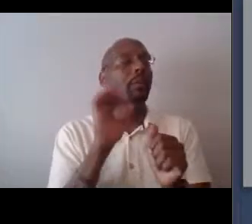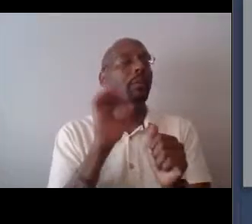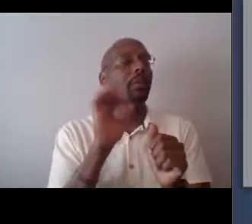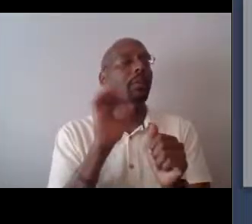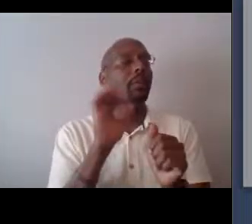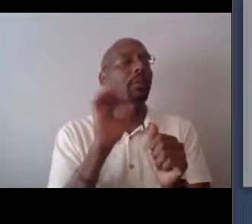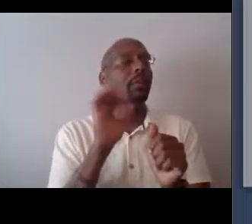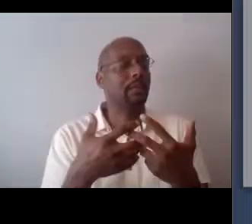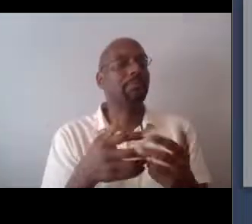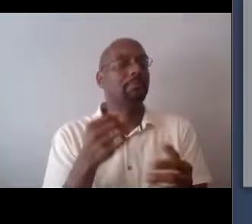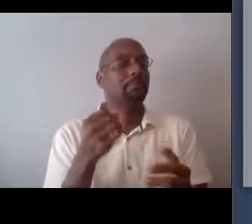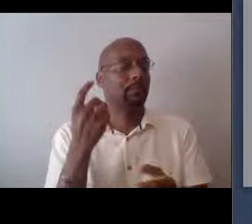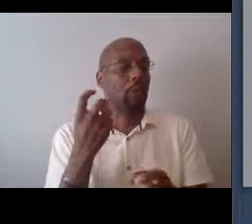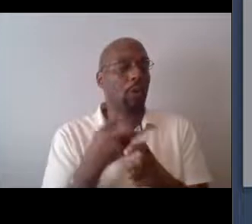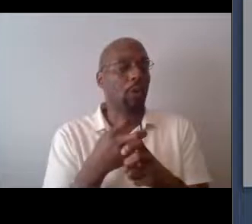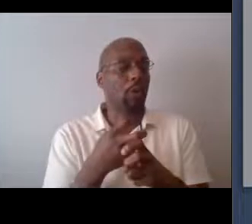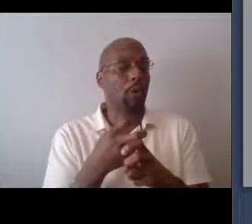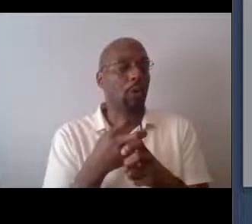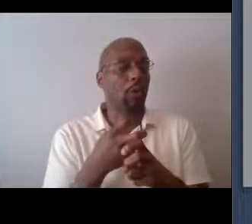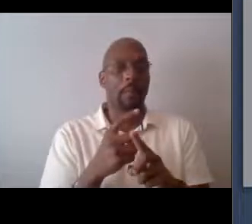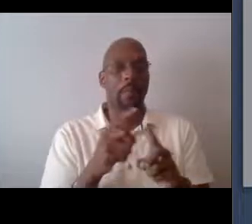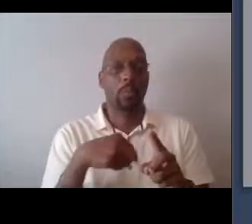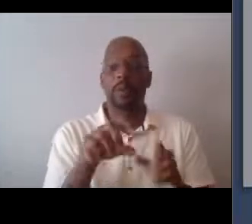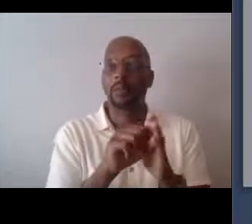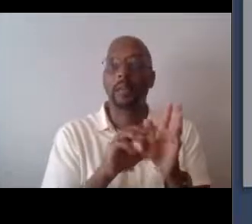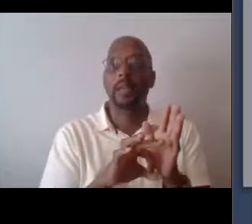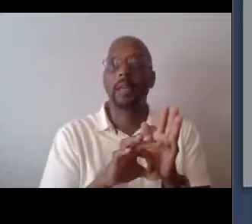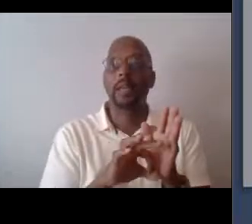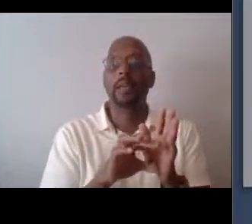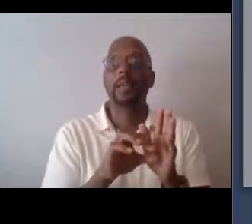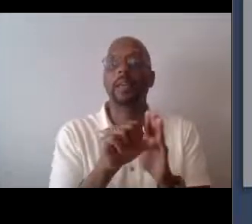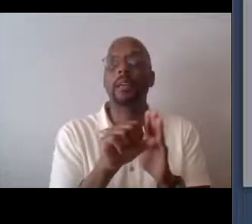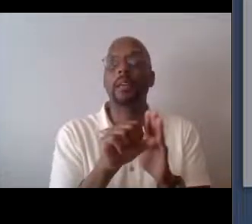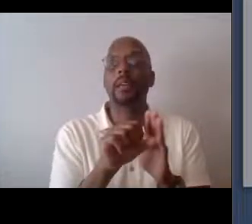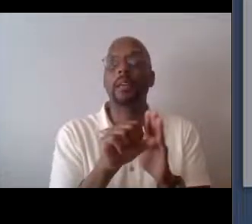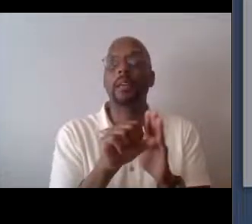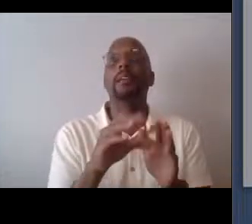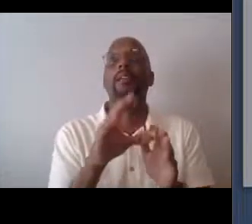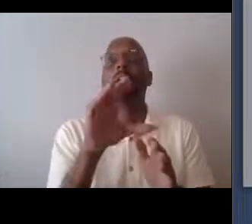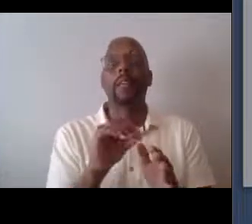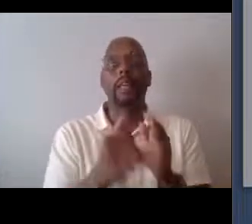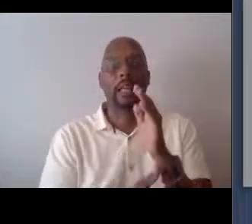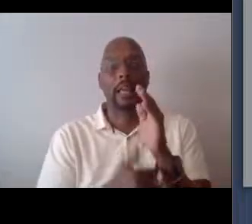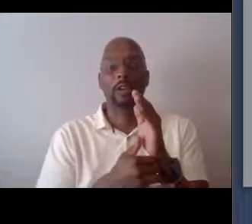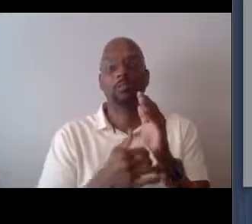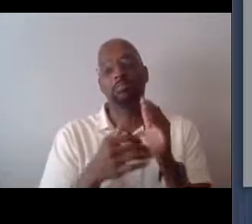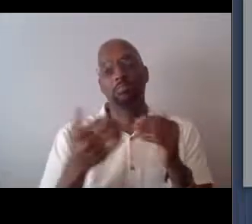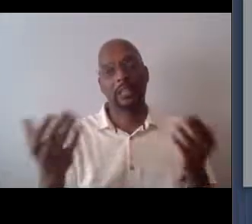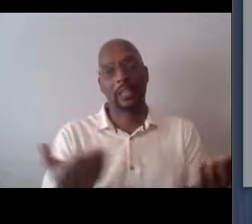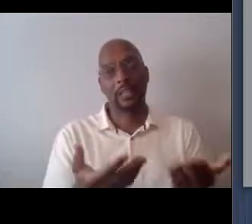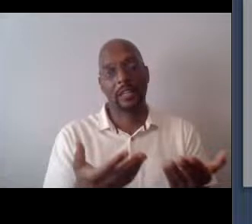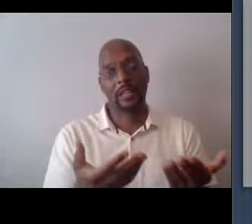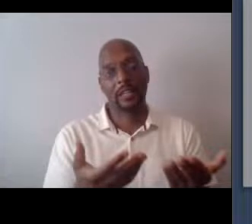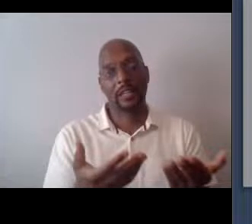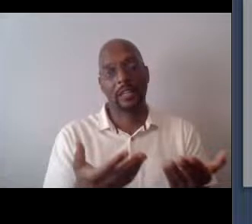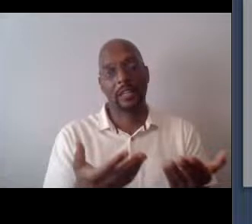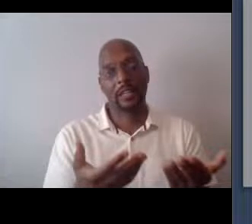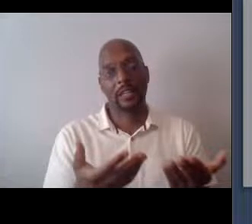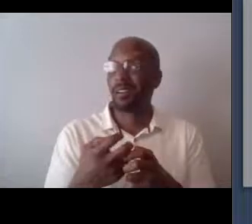But we're a state of 58 counties and 482 cities, and it's tough with 16